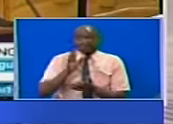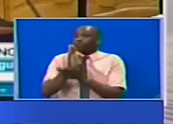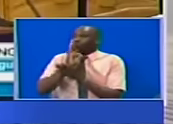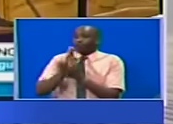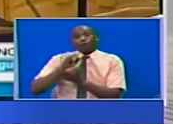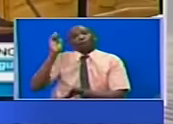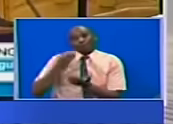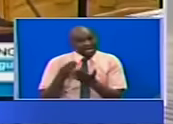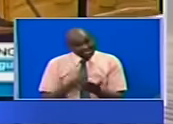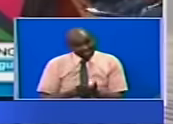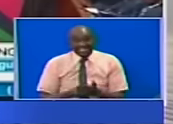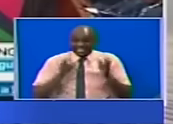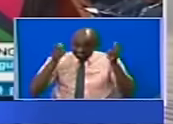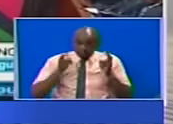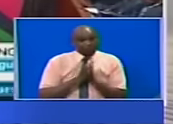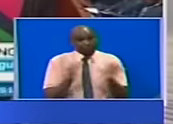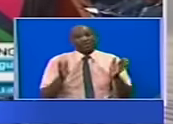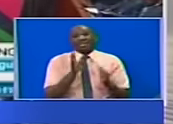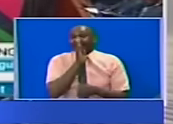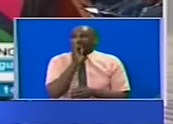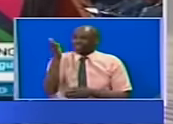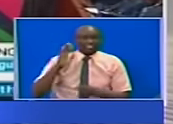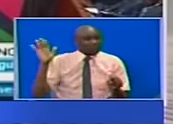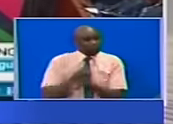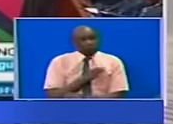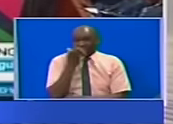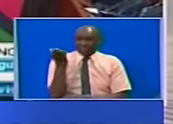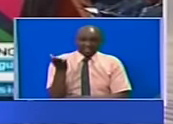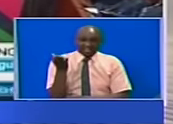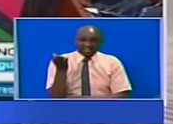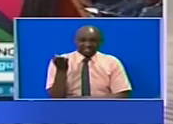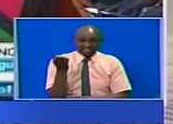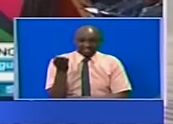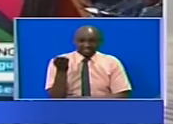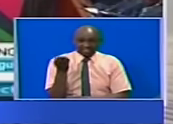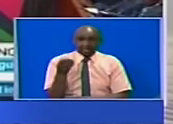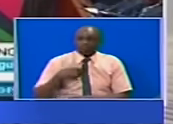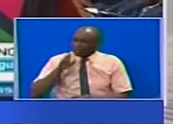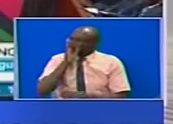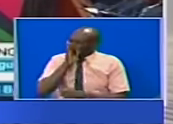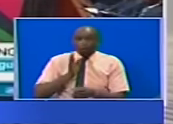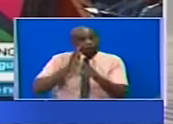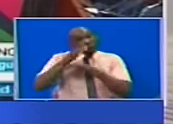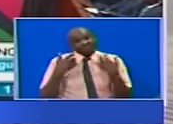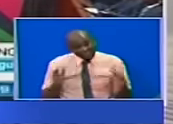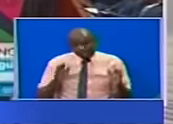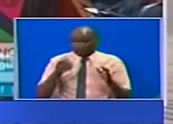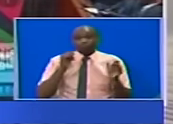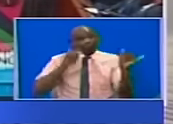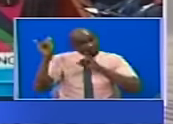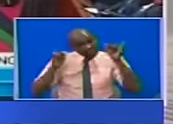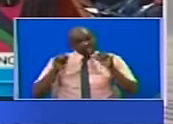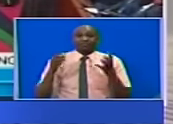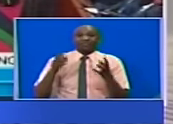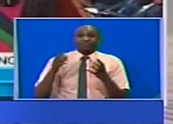more. And already the issue of public debt is in the public arena. Have we borrowed too much from the foreign